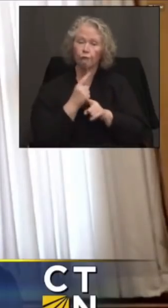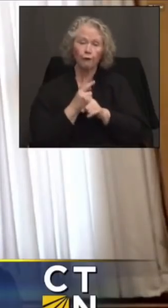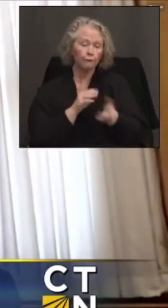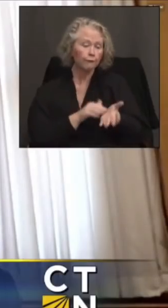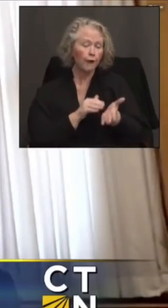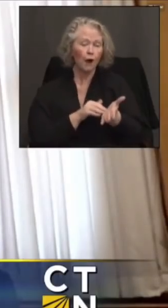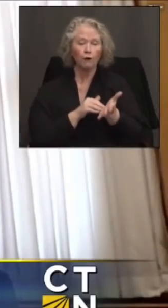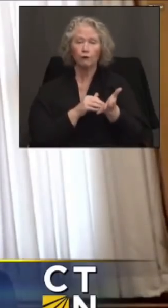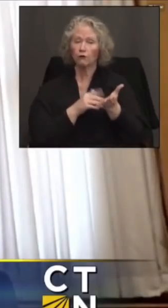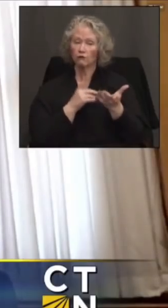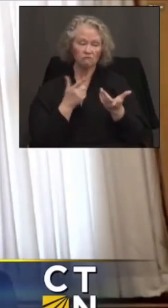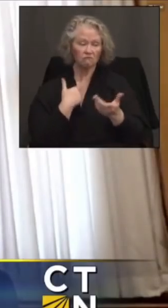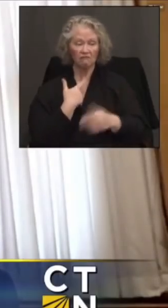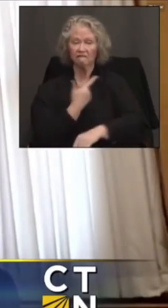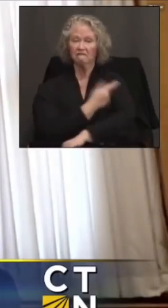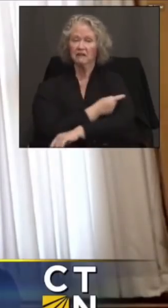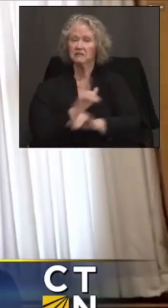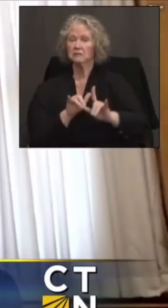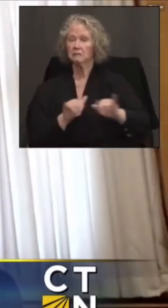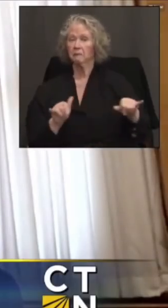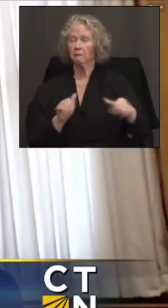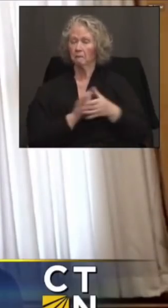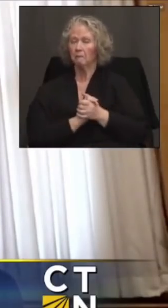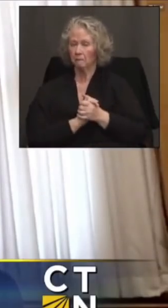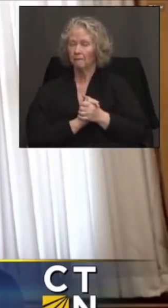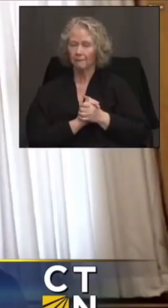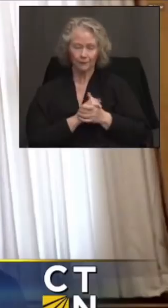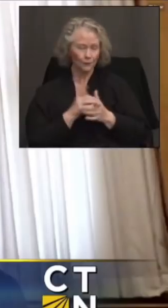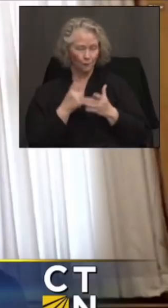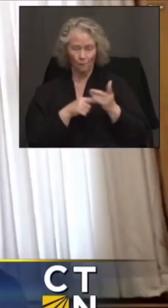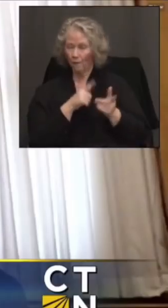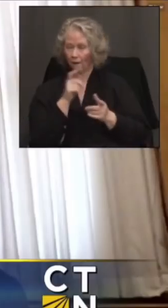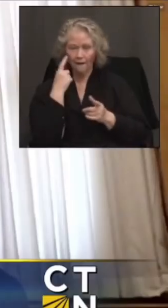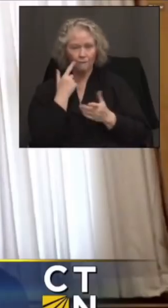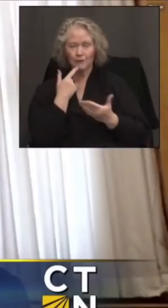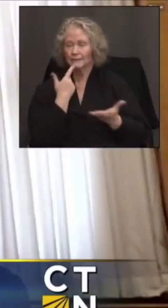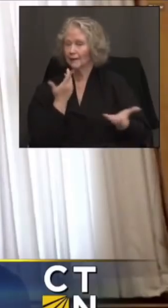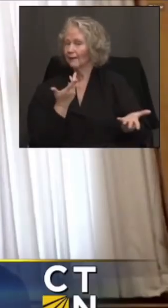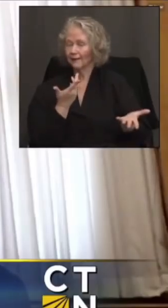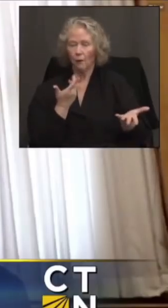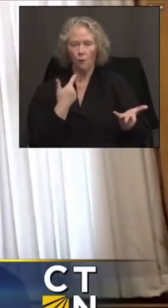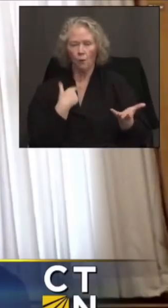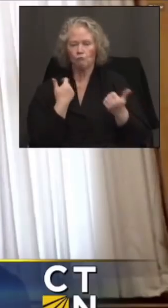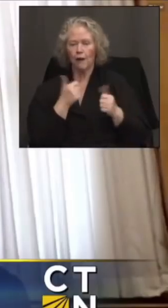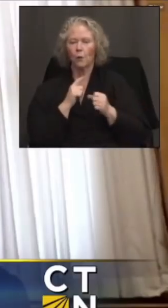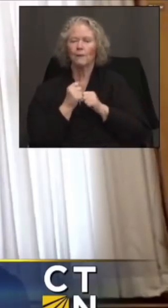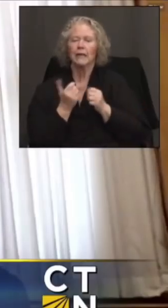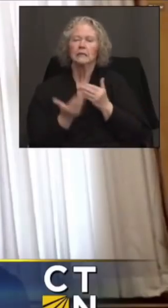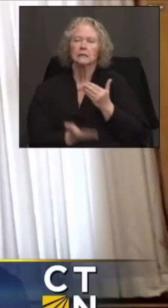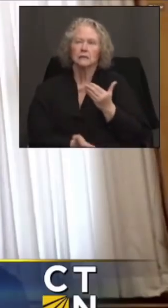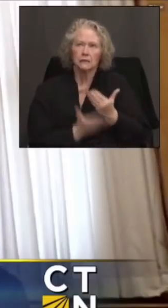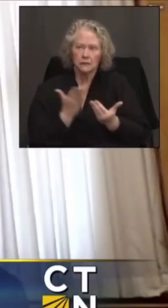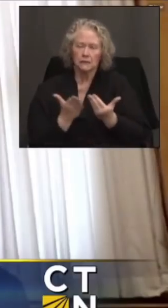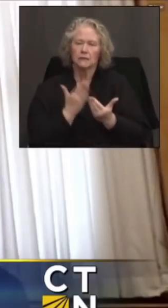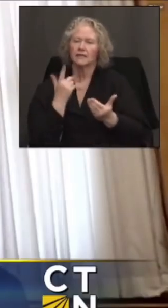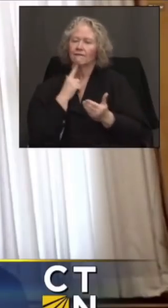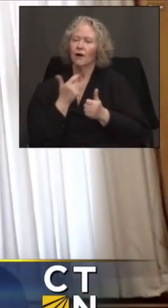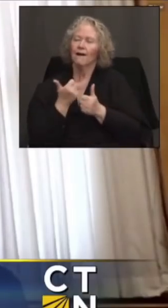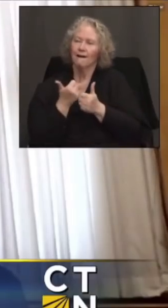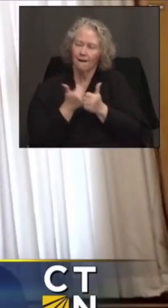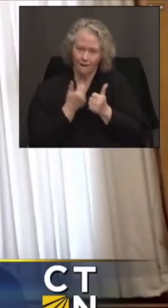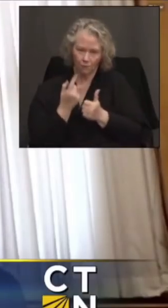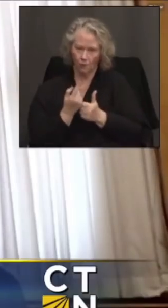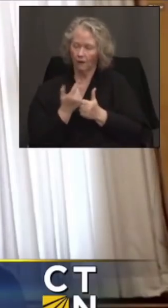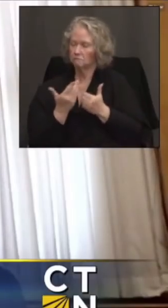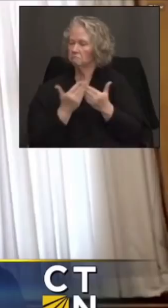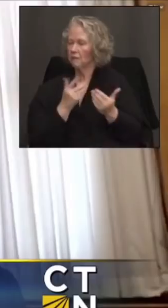be, you can get vaccinated on the spot there. So it's really, as the governor was alluding to, it's just about making it as easy and convenient for everybody where they